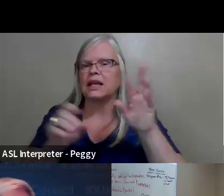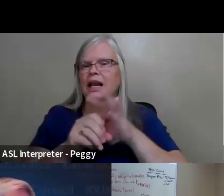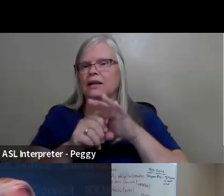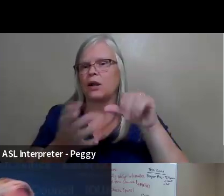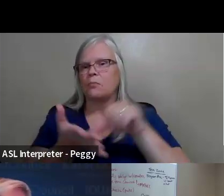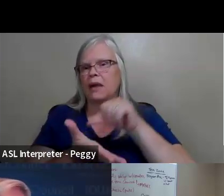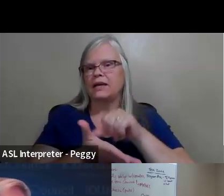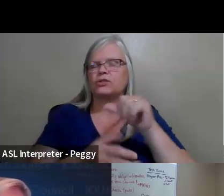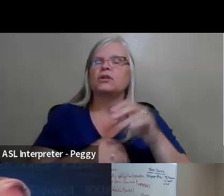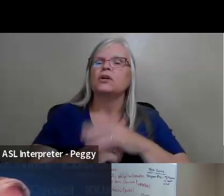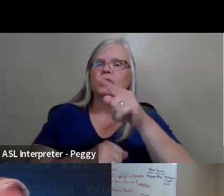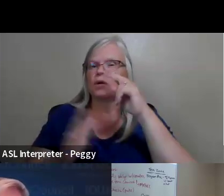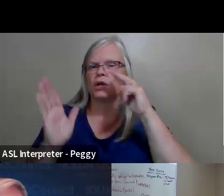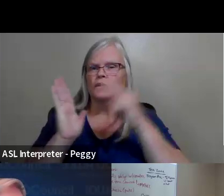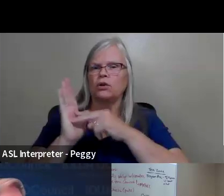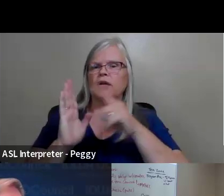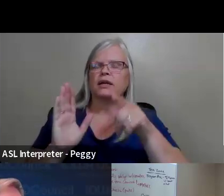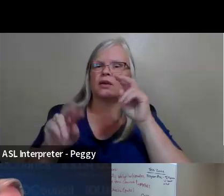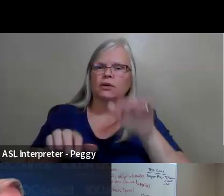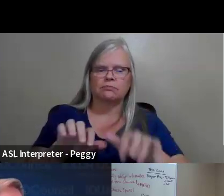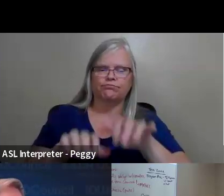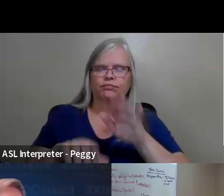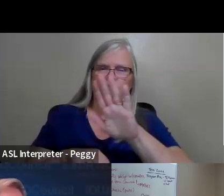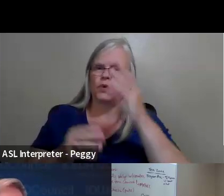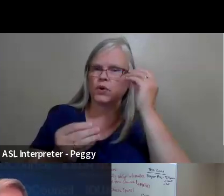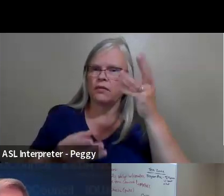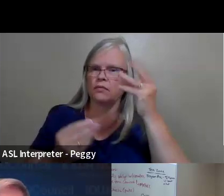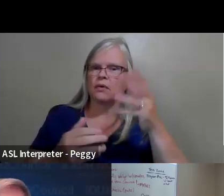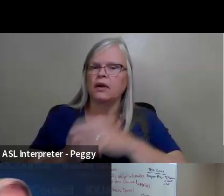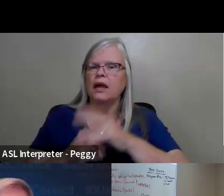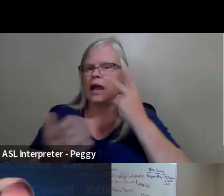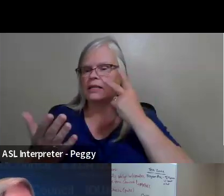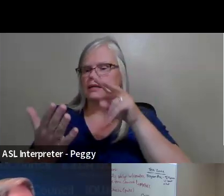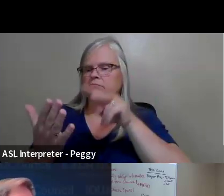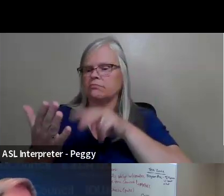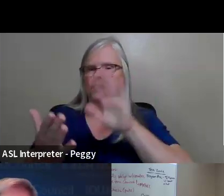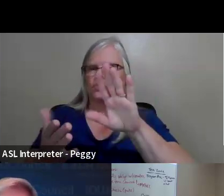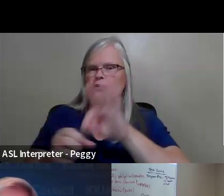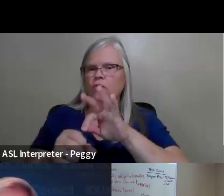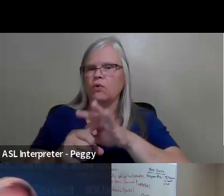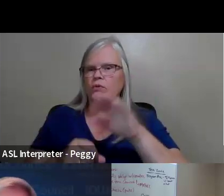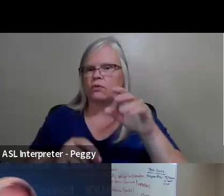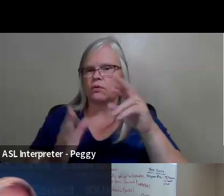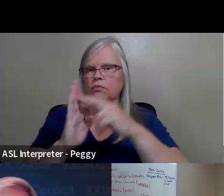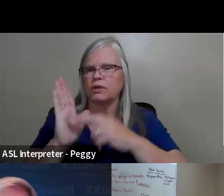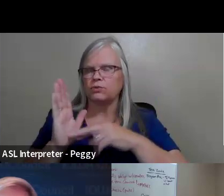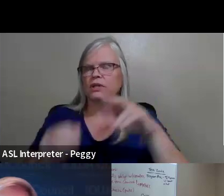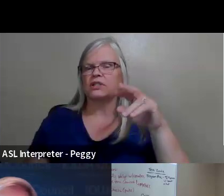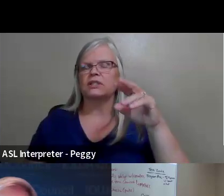that site, you can take a look and type in your information and see what your voter registration status is.